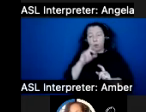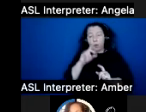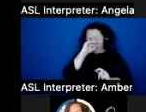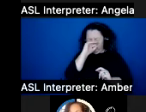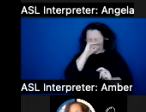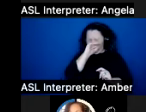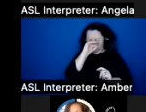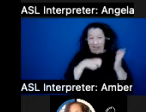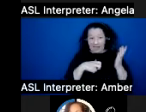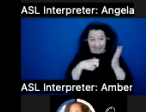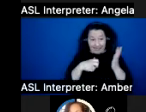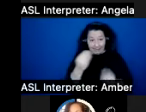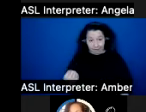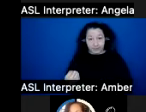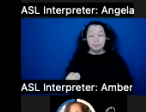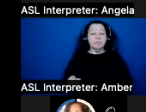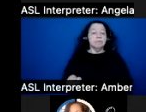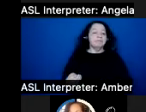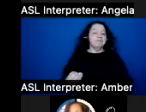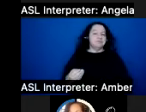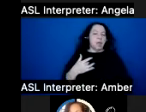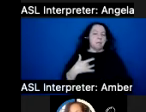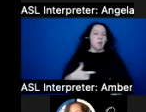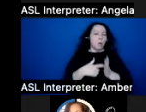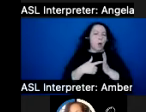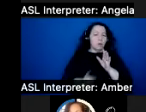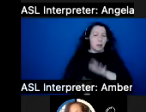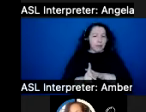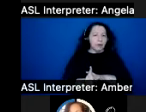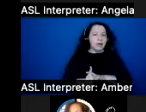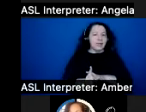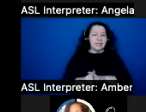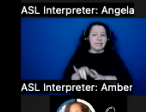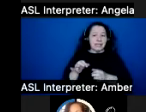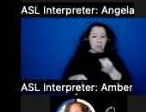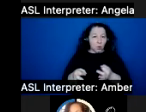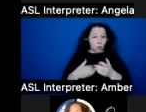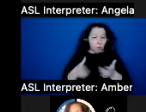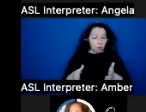then usually requires an appearance in criminal court by the defendant.